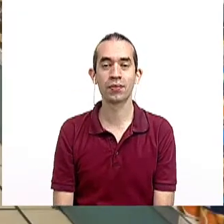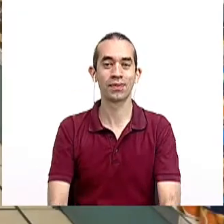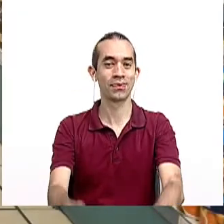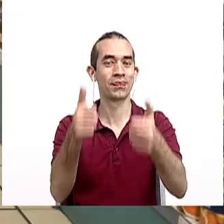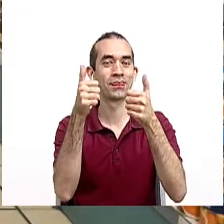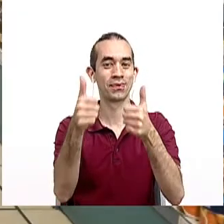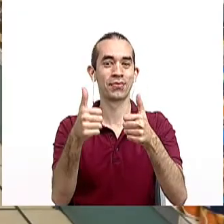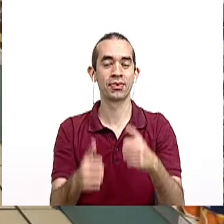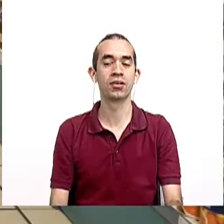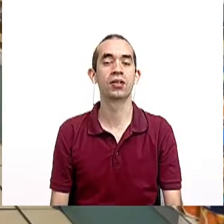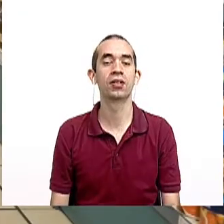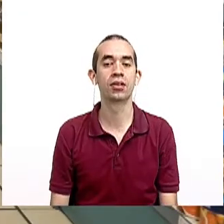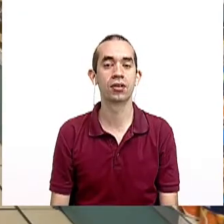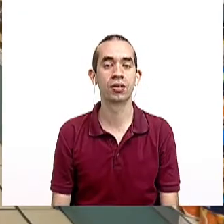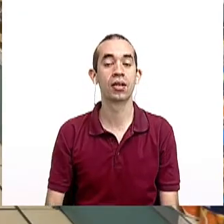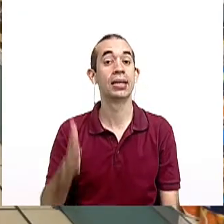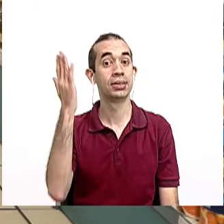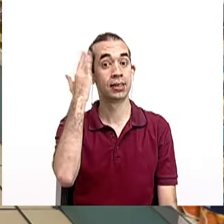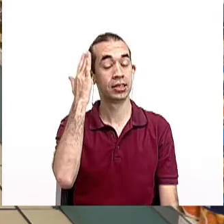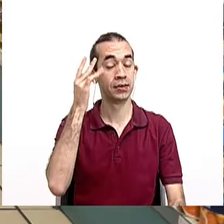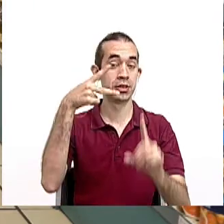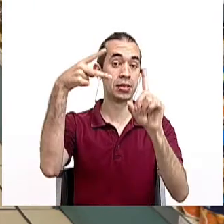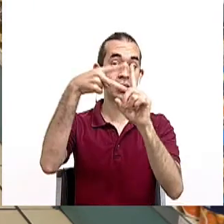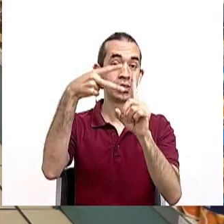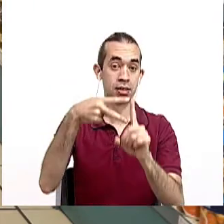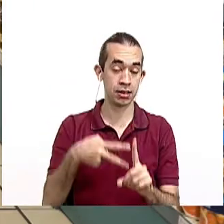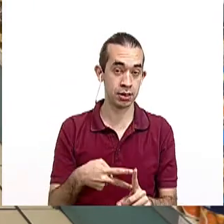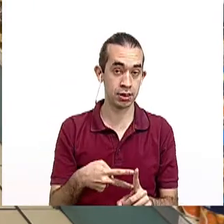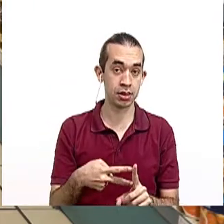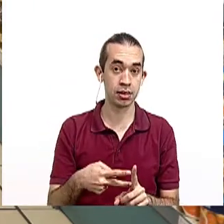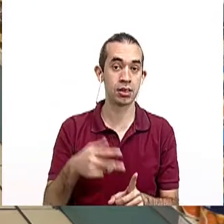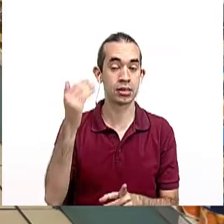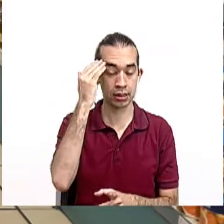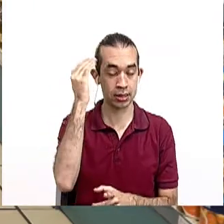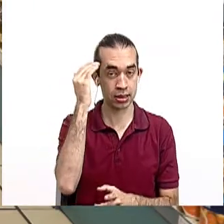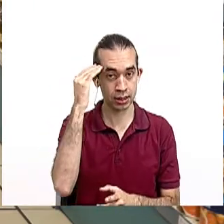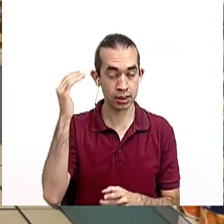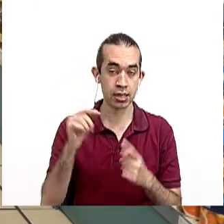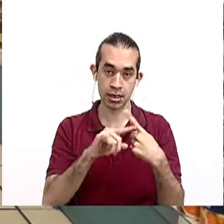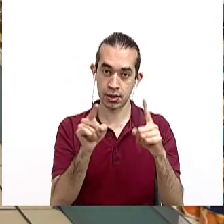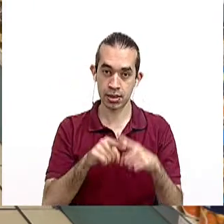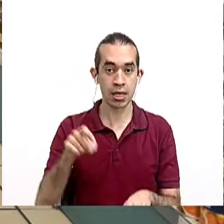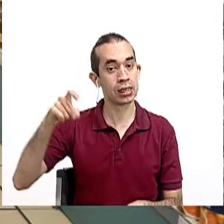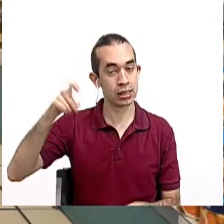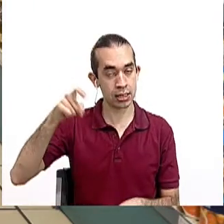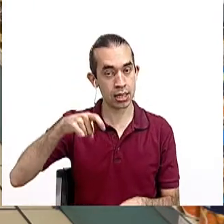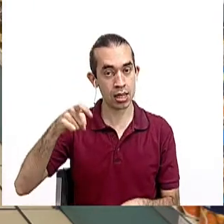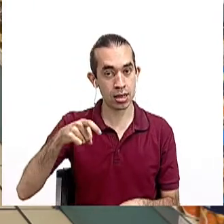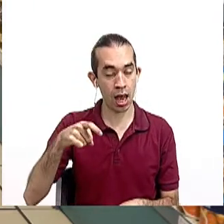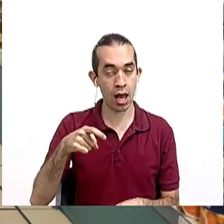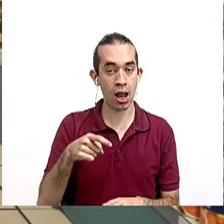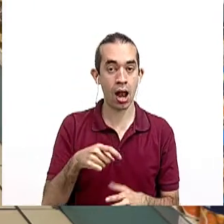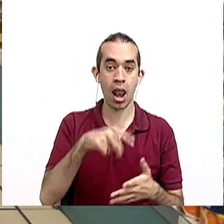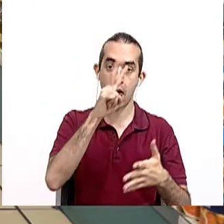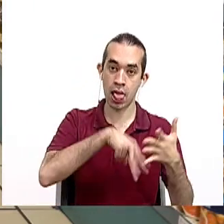Very good. Now that you know this vocabulary, you know some elements, we're going to need to complete our reading tasks for today.